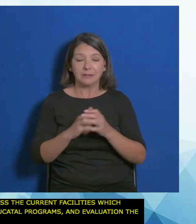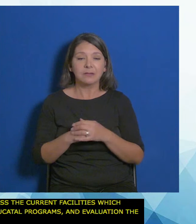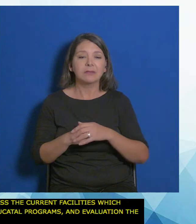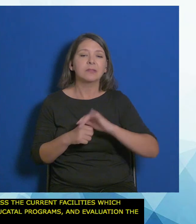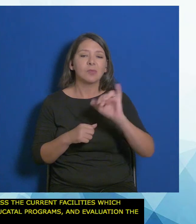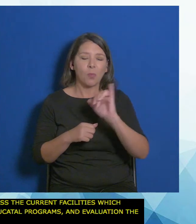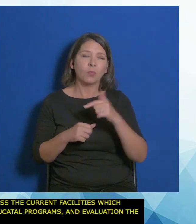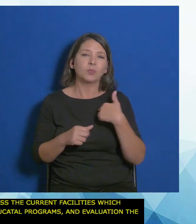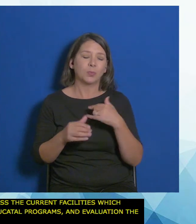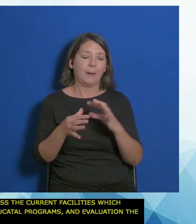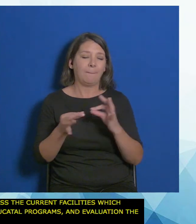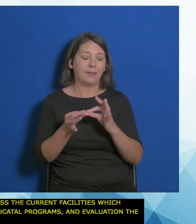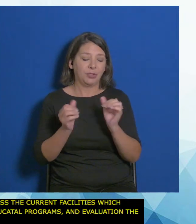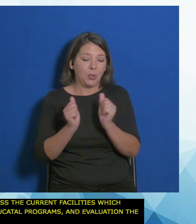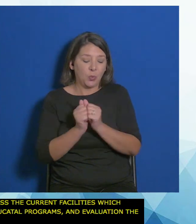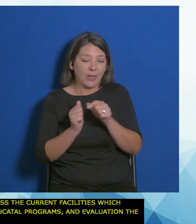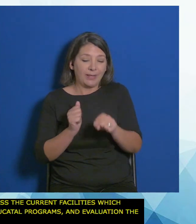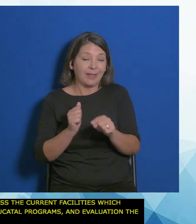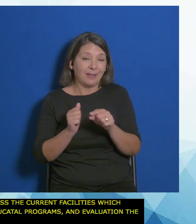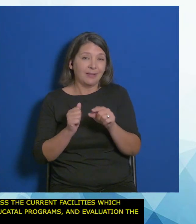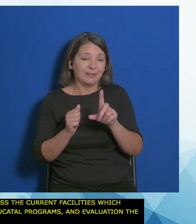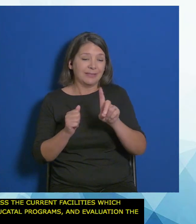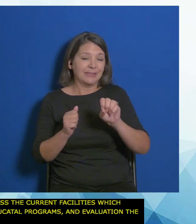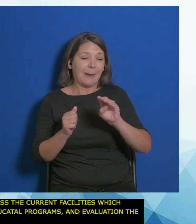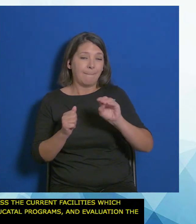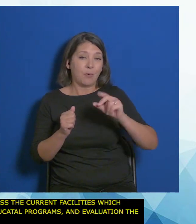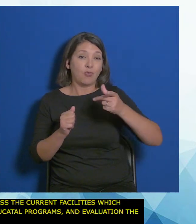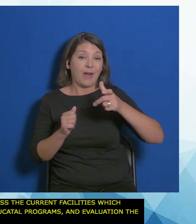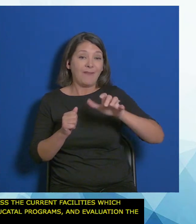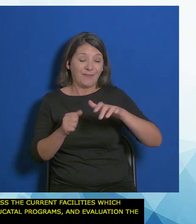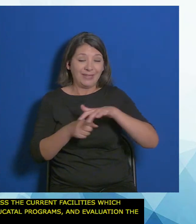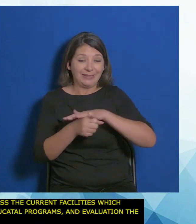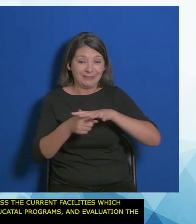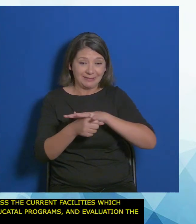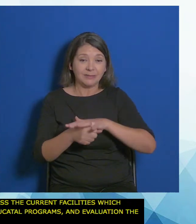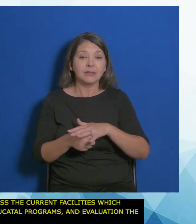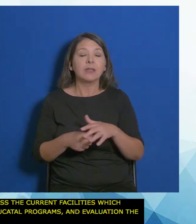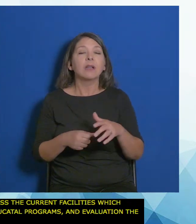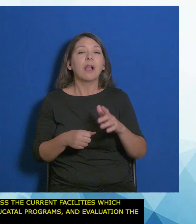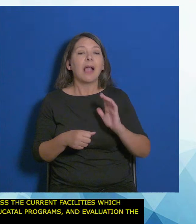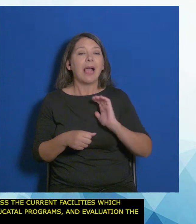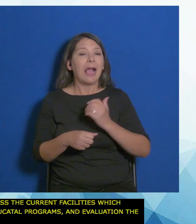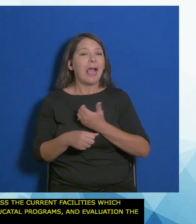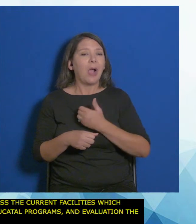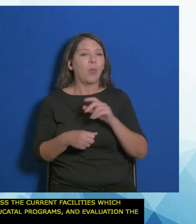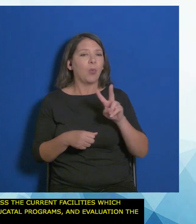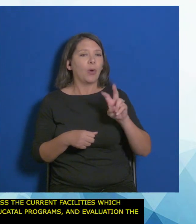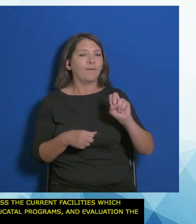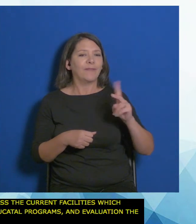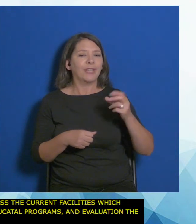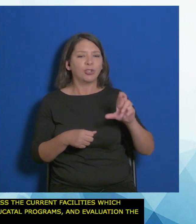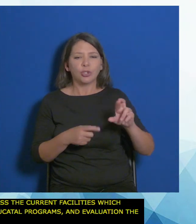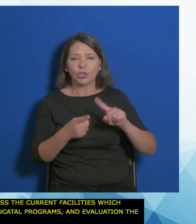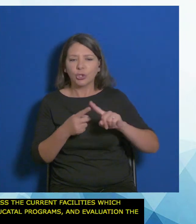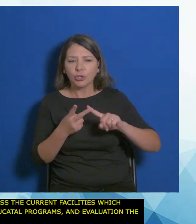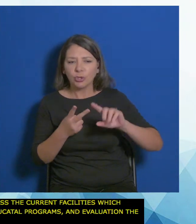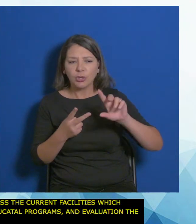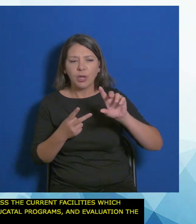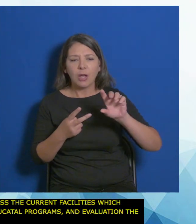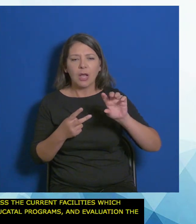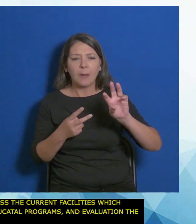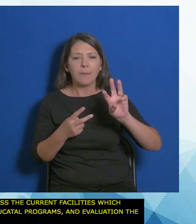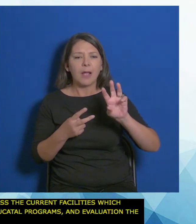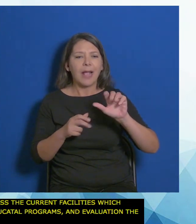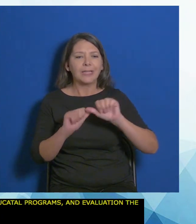with the demographic study, we'll review the demographic study that our vendor, LaCroix, Milligan & Associates, did a couple of years